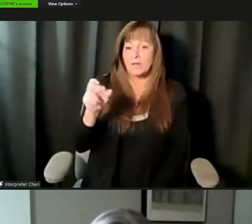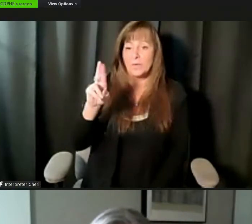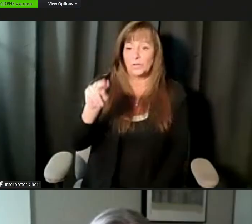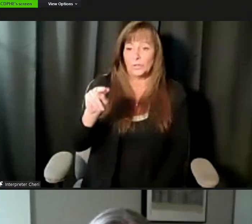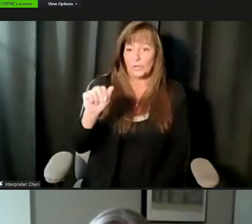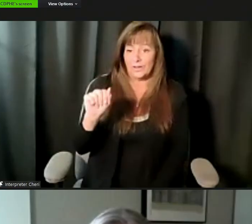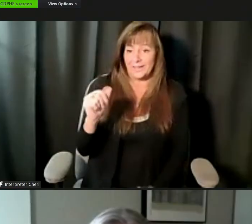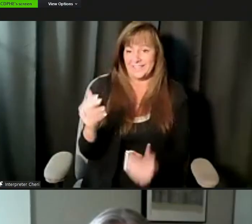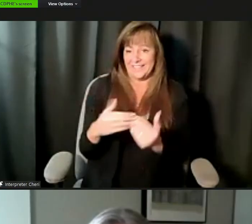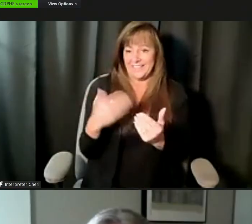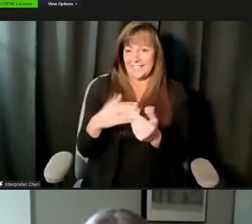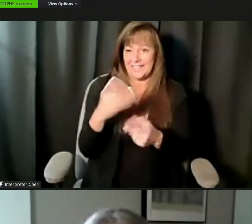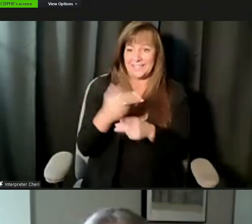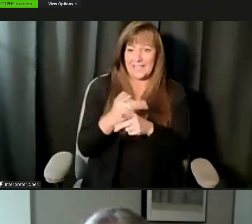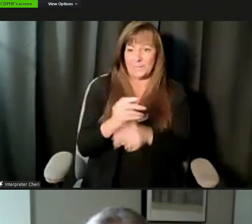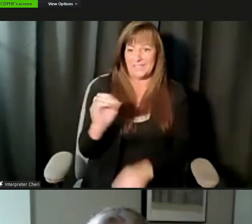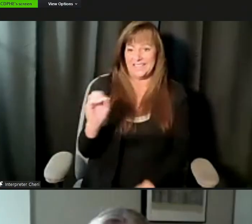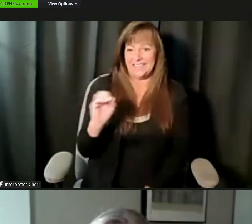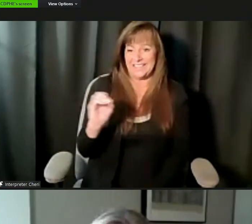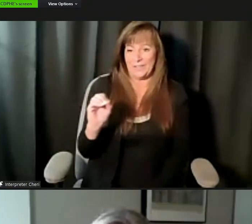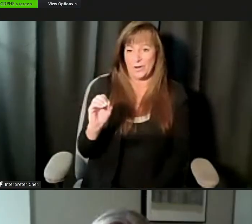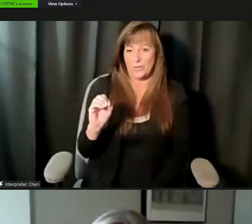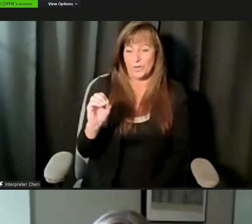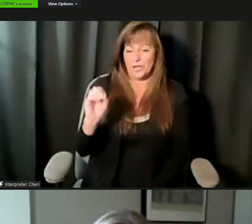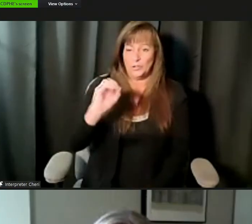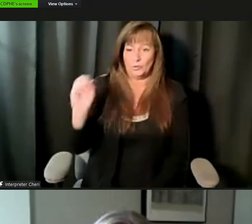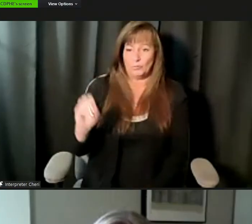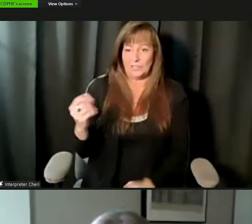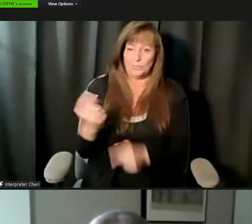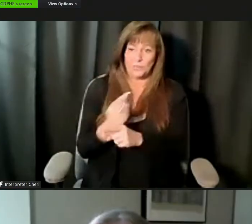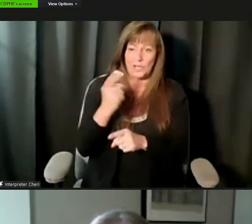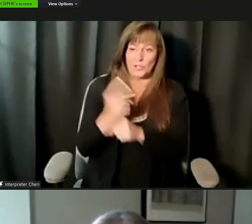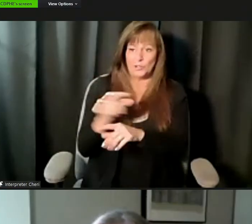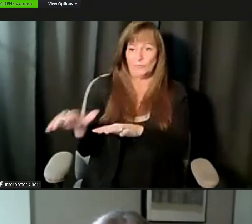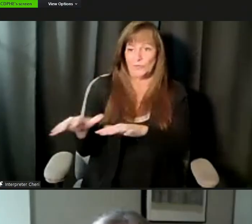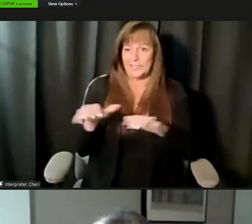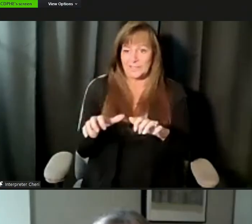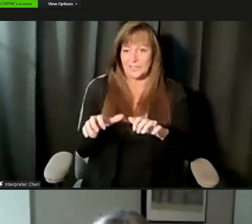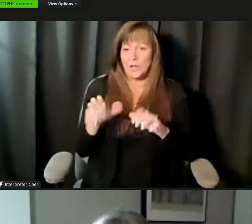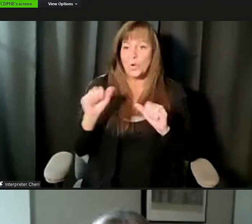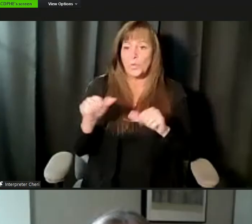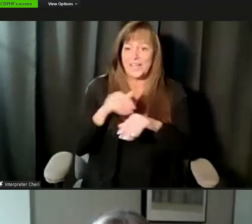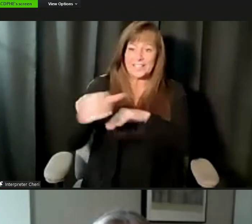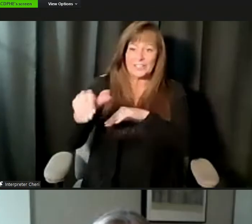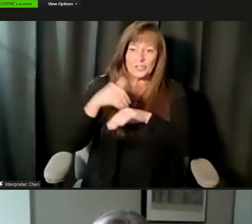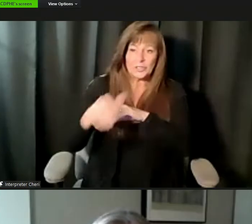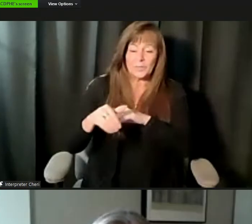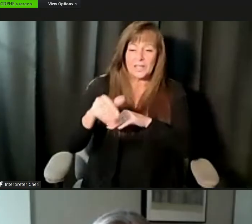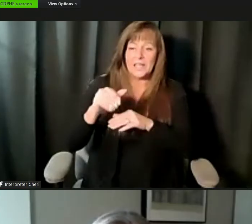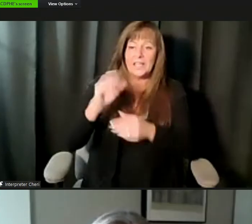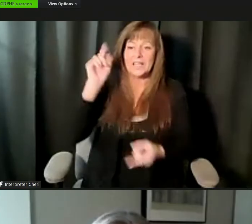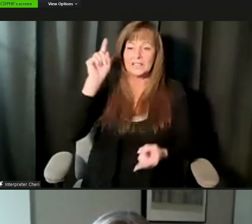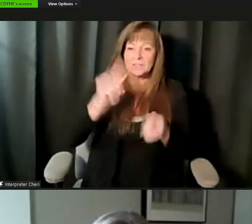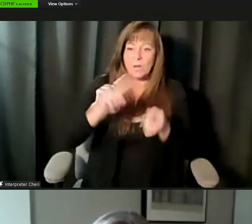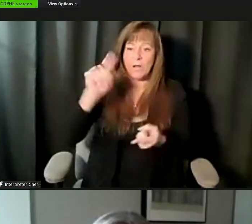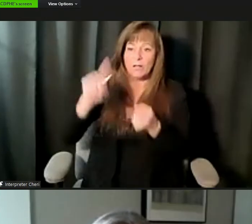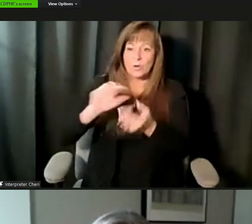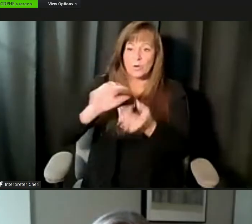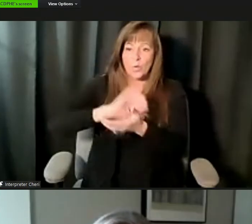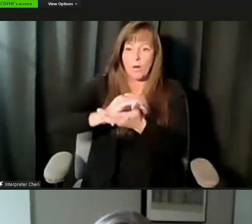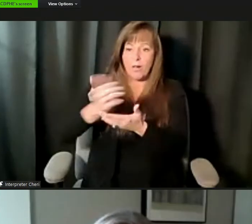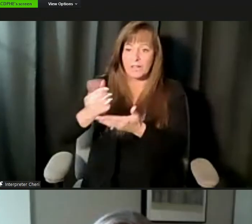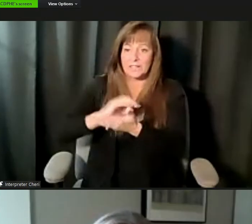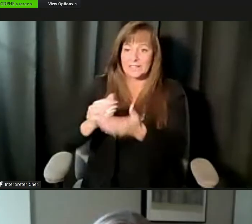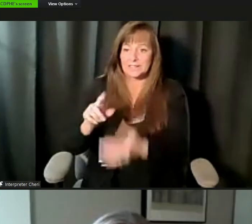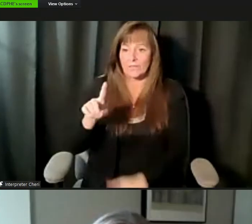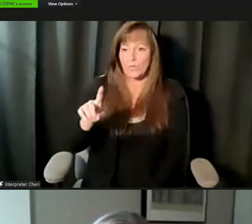be kept at 0 degrees, regular freezer, and we can ship it in as small quantities as 100. So that's 10 vials. So